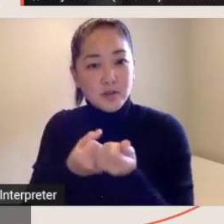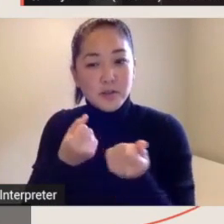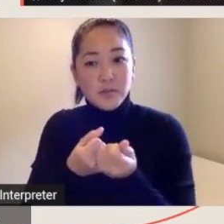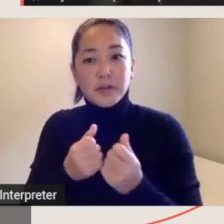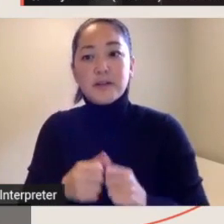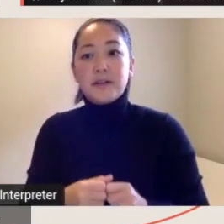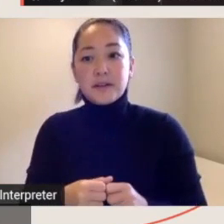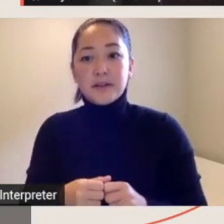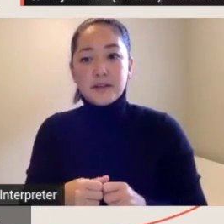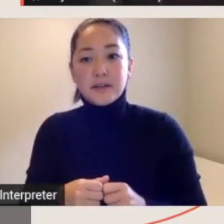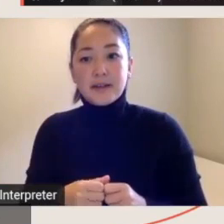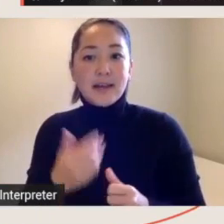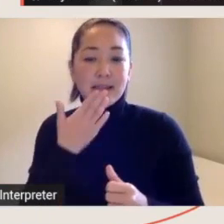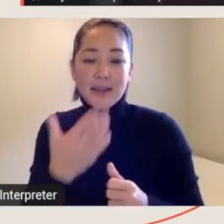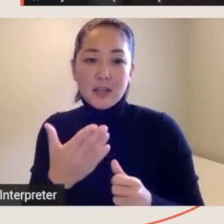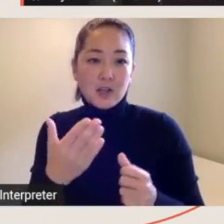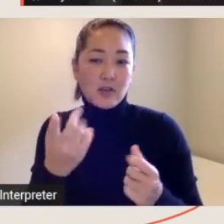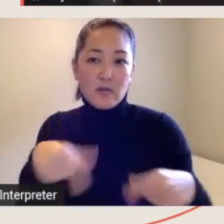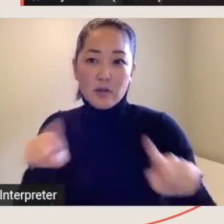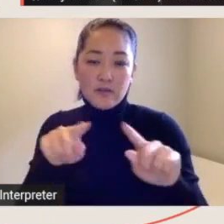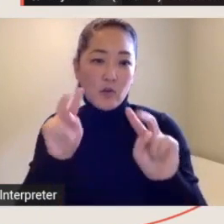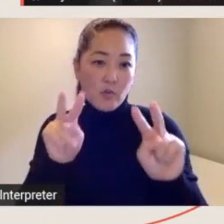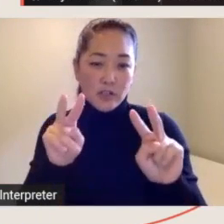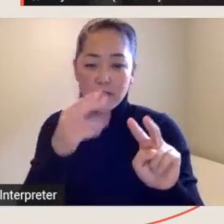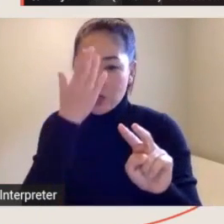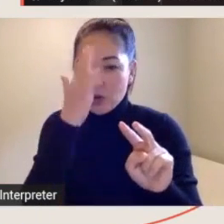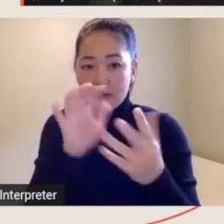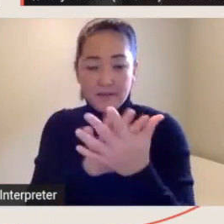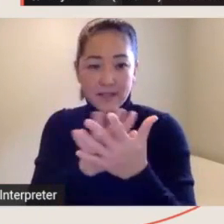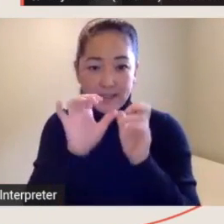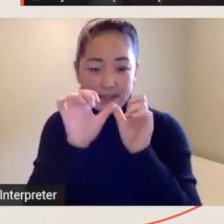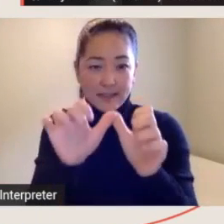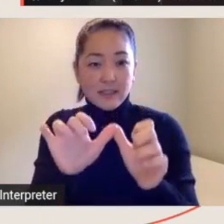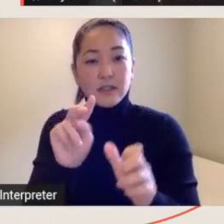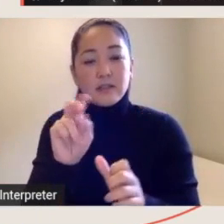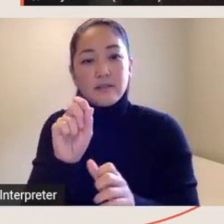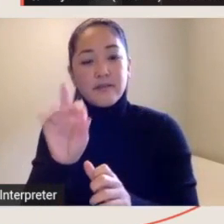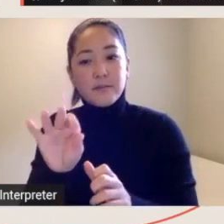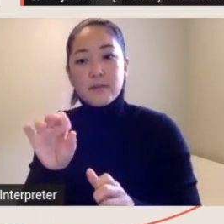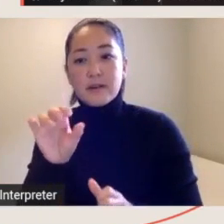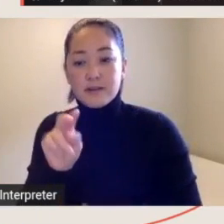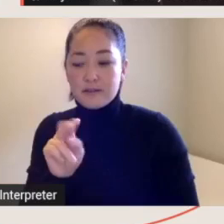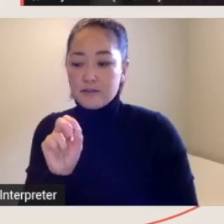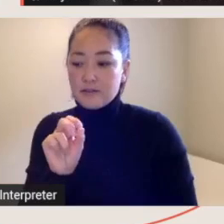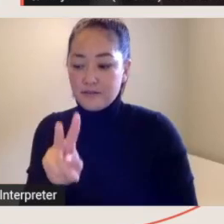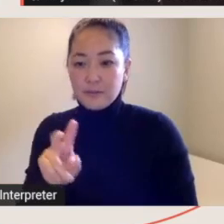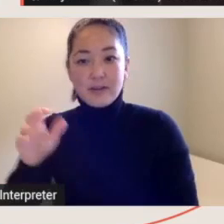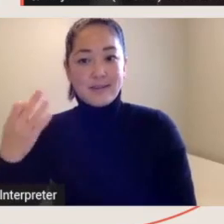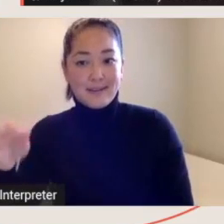today. And to everyone watching, please remember that the festival is going on till November 19th, and to get your tickets